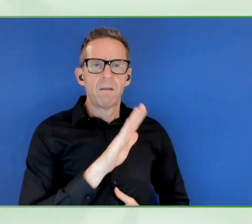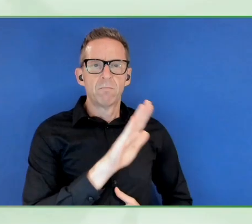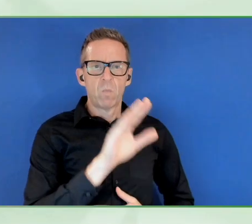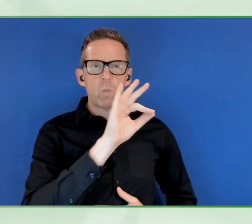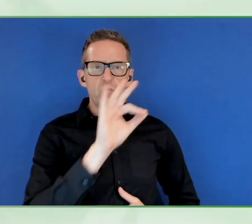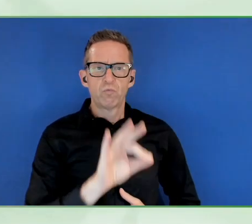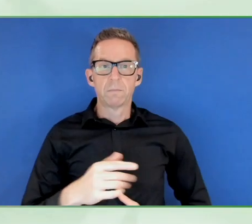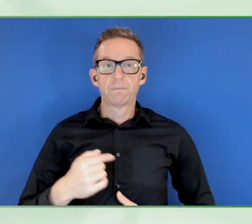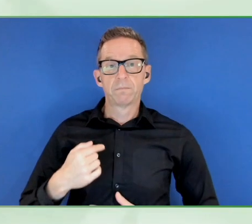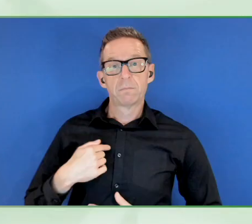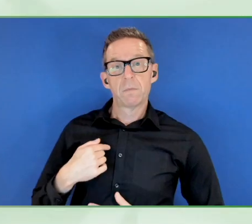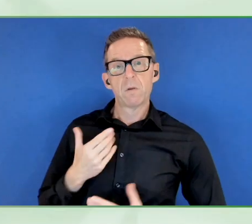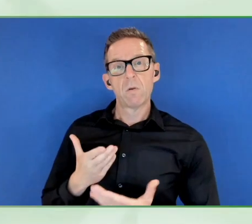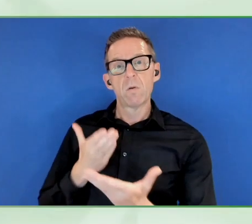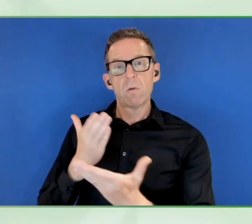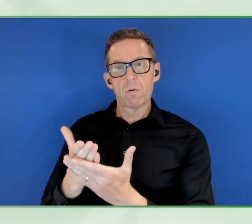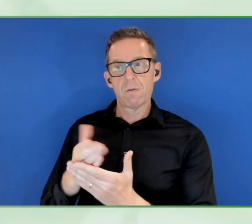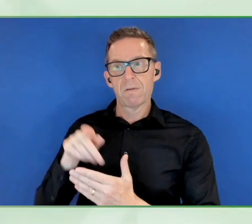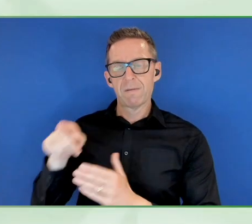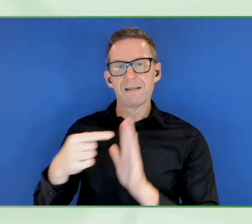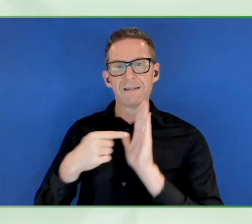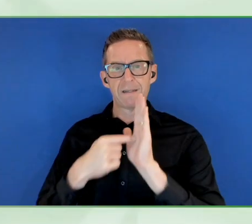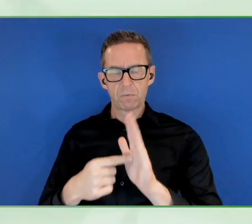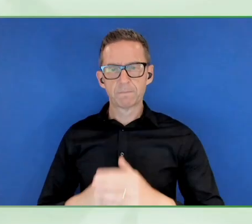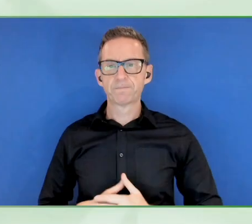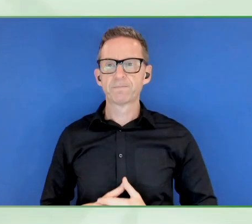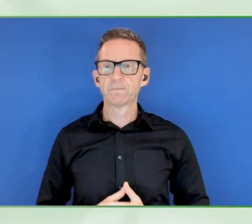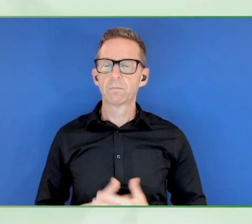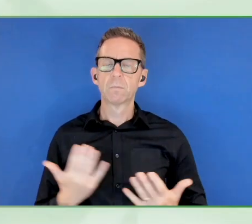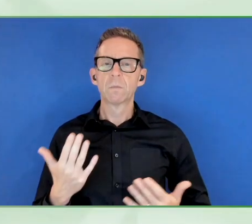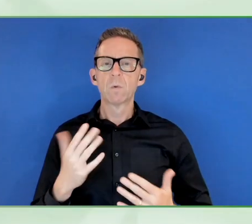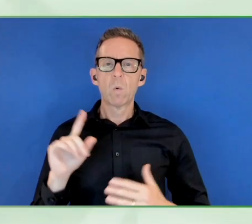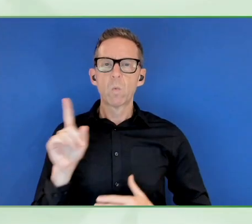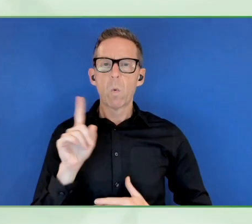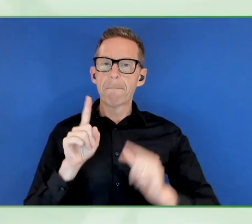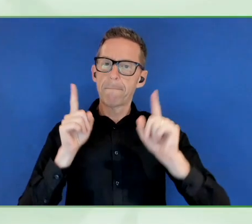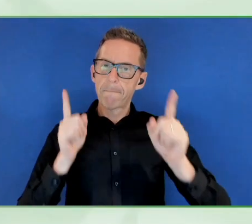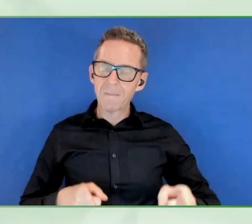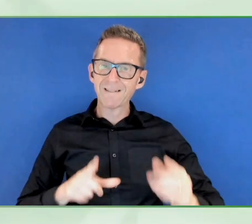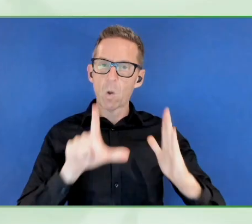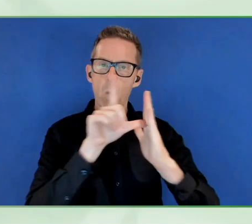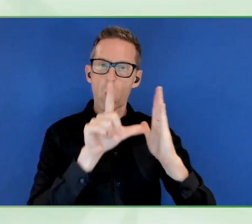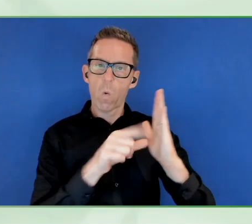necessarily if they are by law having a situational or temporarily